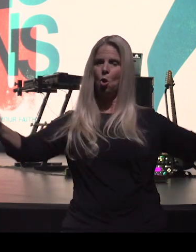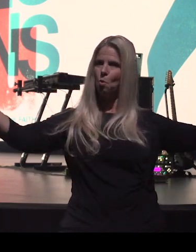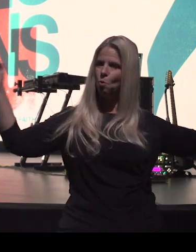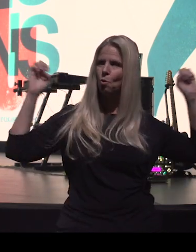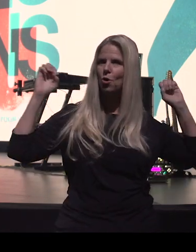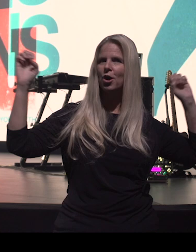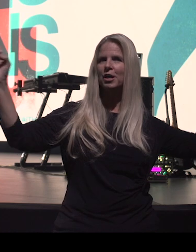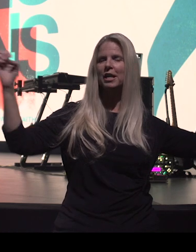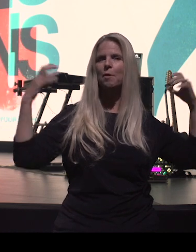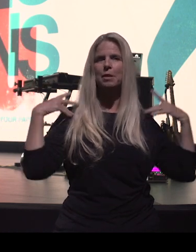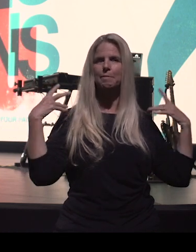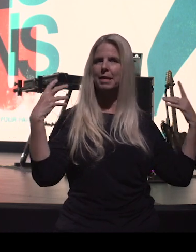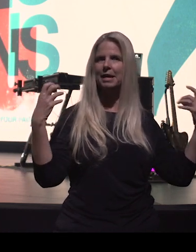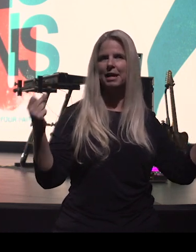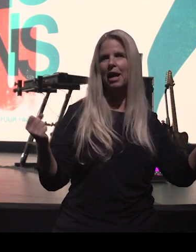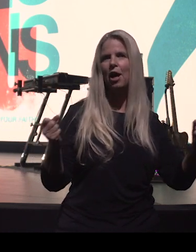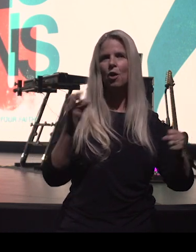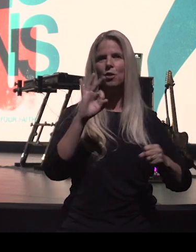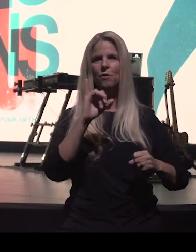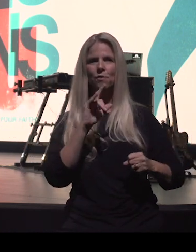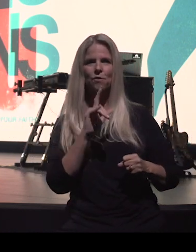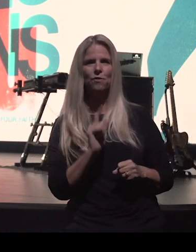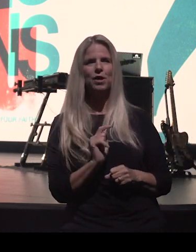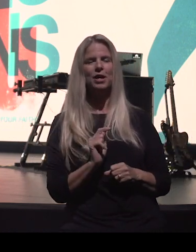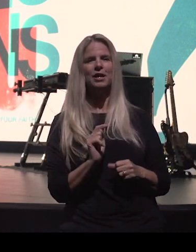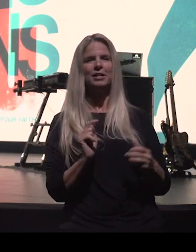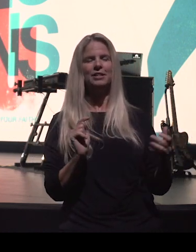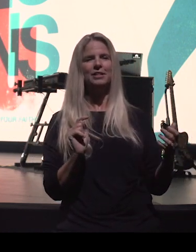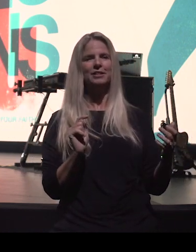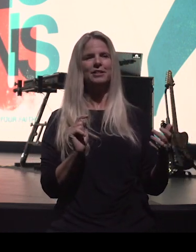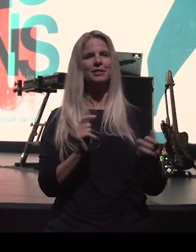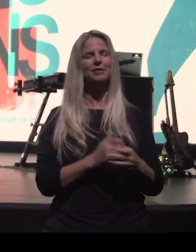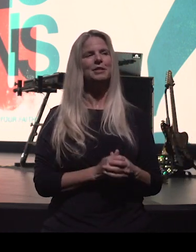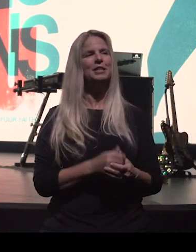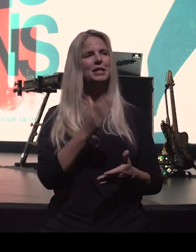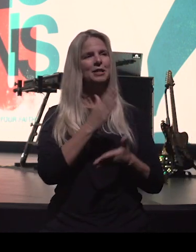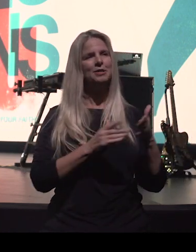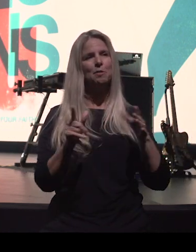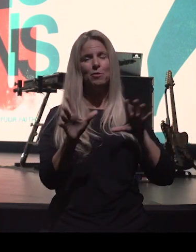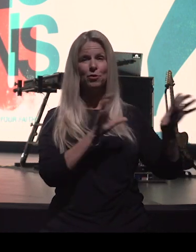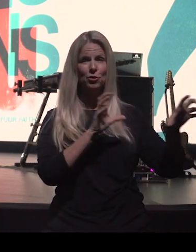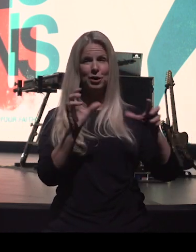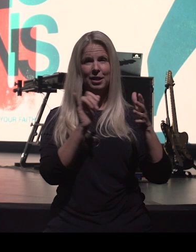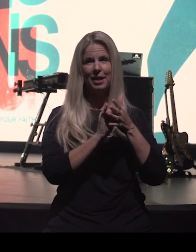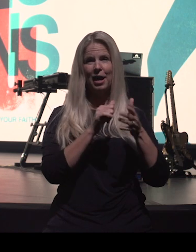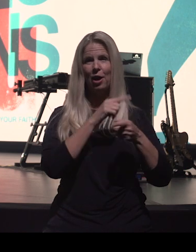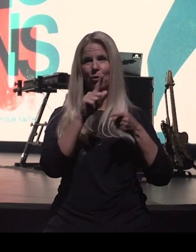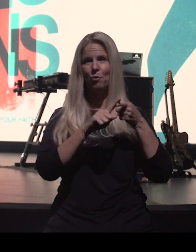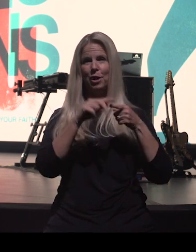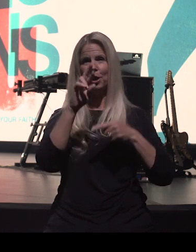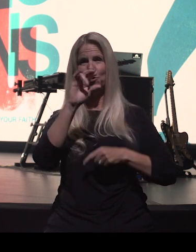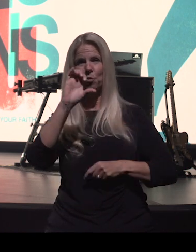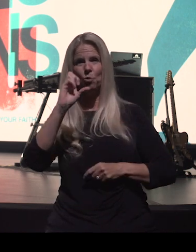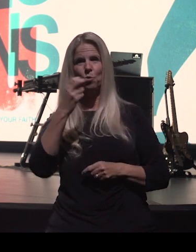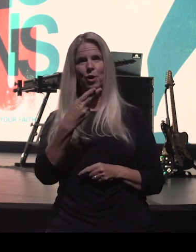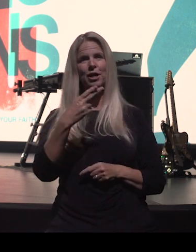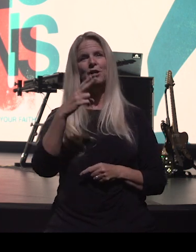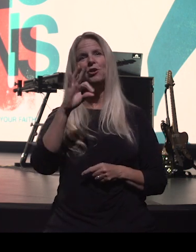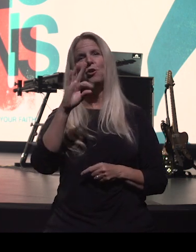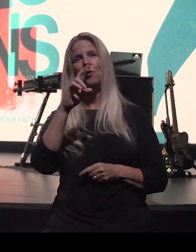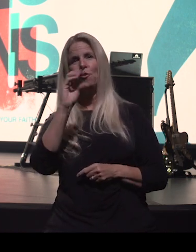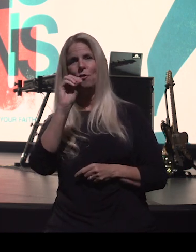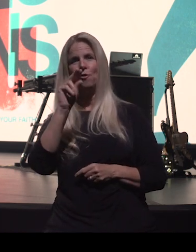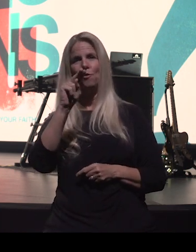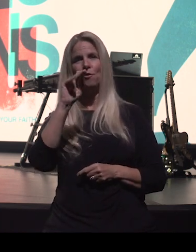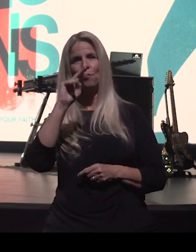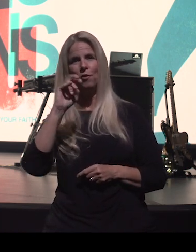I'm gonna get fit. You know, maybe at the beginning of this year you did that. Some of you did that when Rich Froning came to CCV, right? You looked at him and you're like,